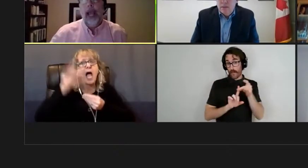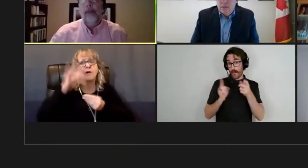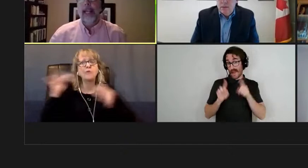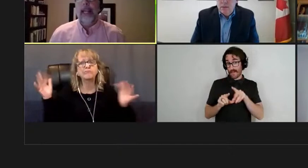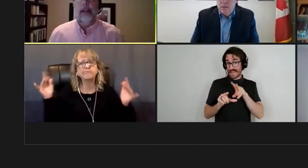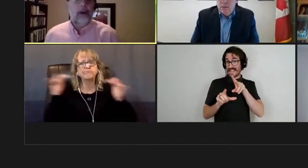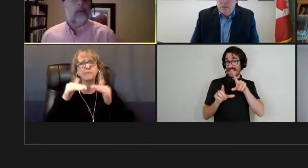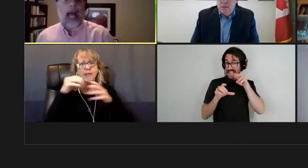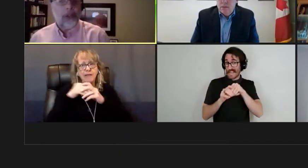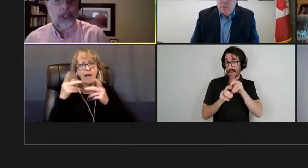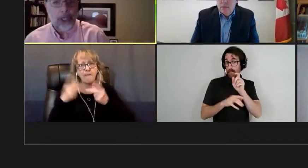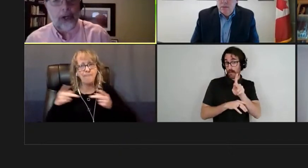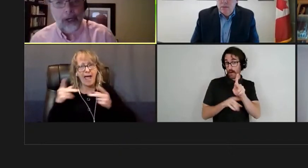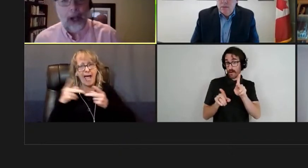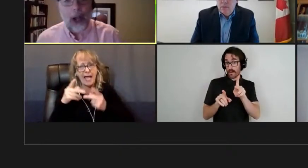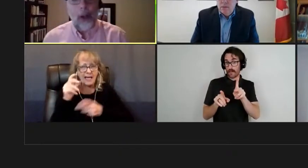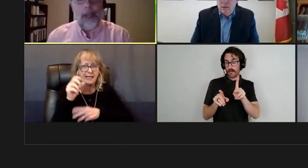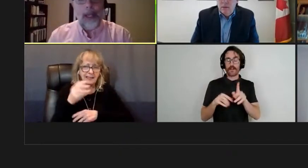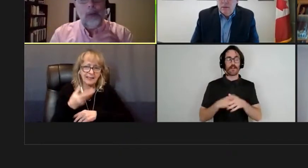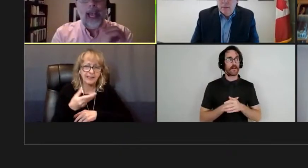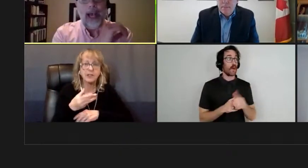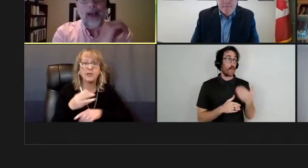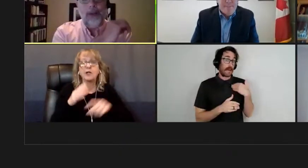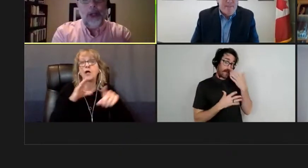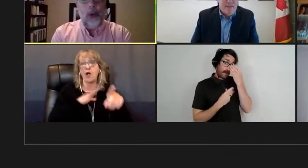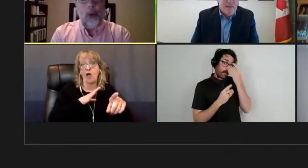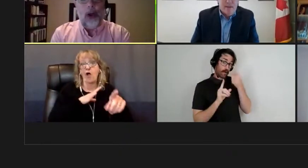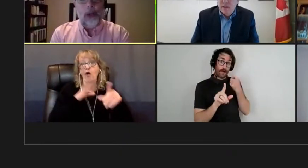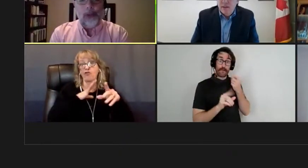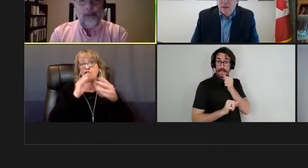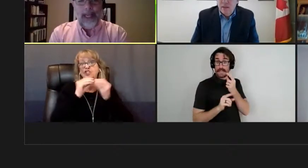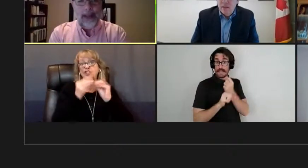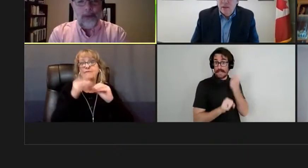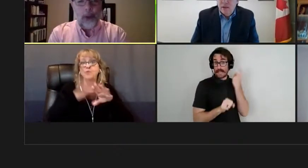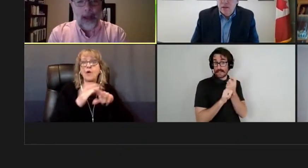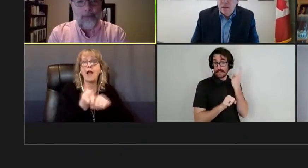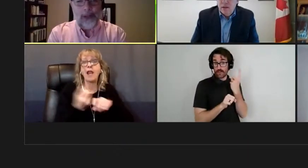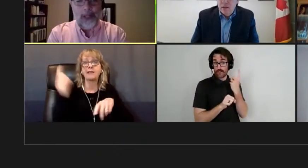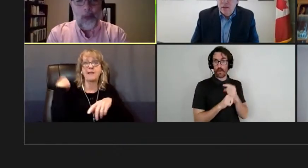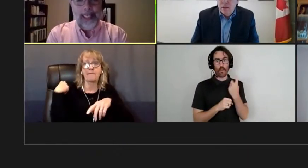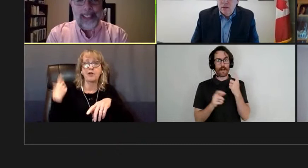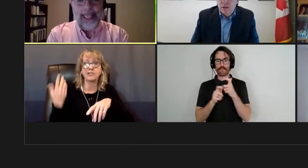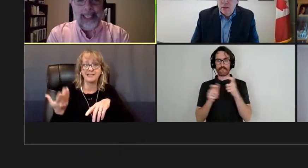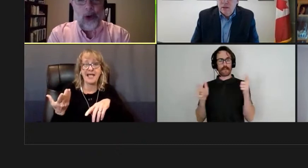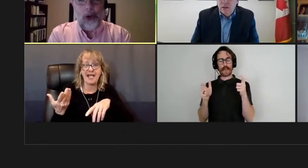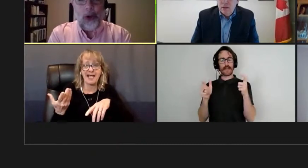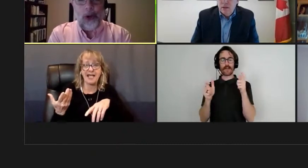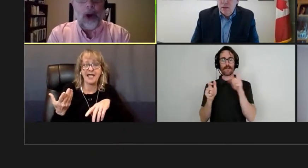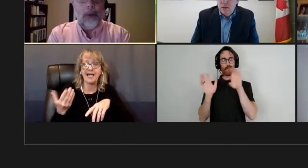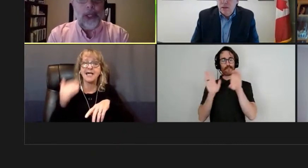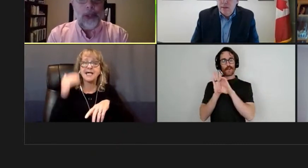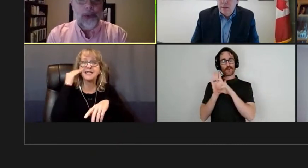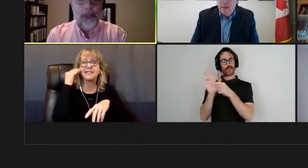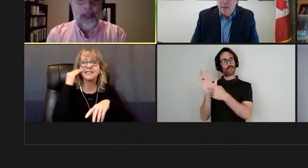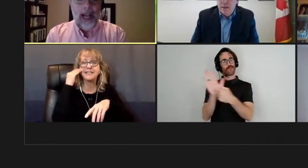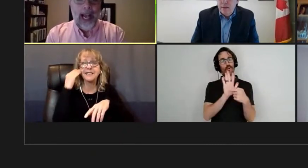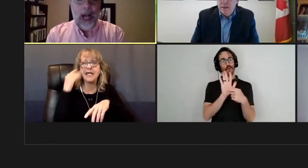We have data from last year. We have, you know, one of those big infographics that we did on a